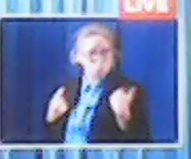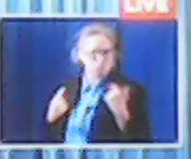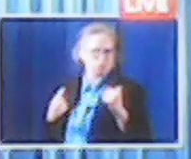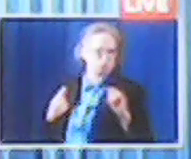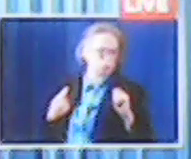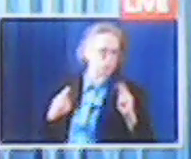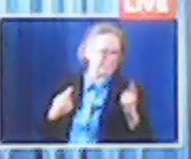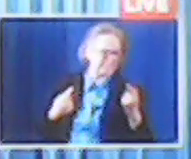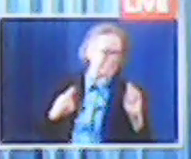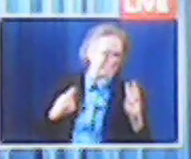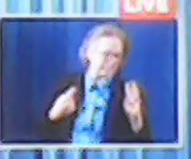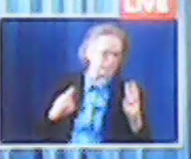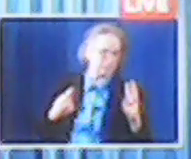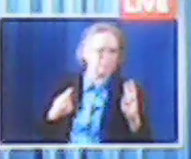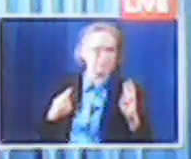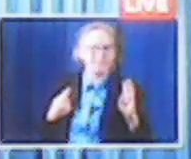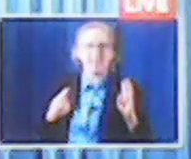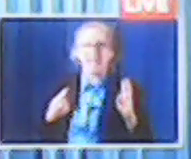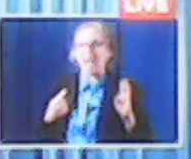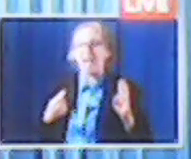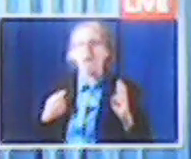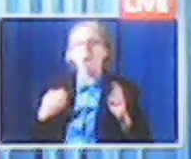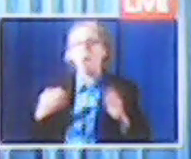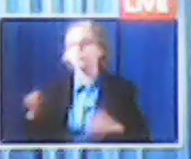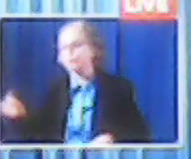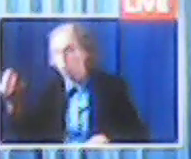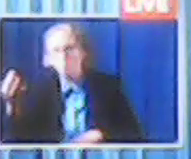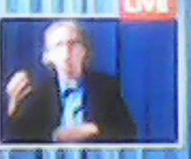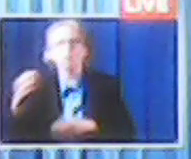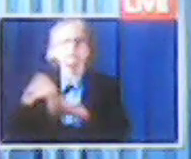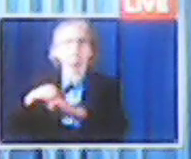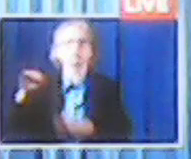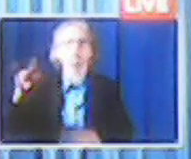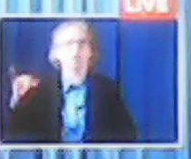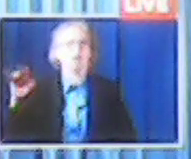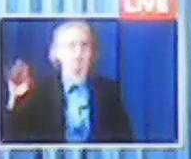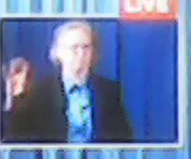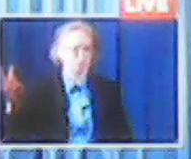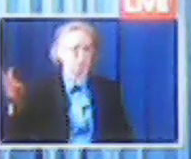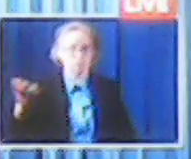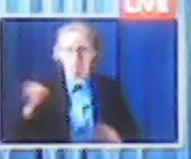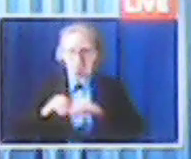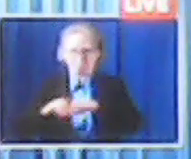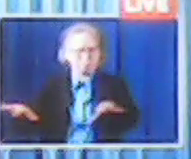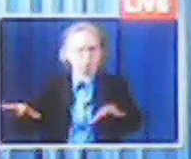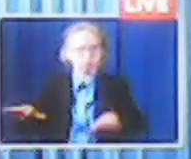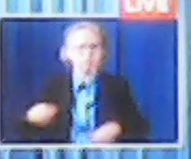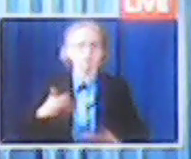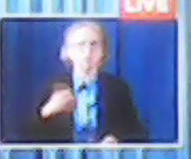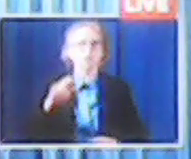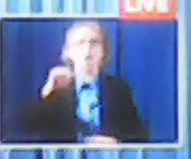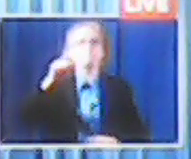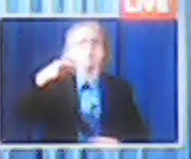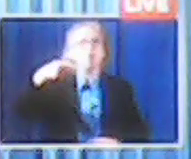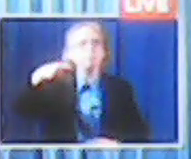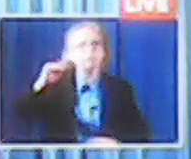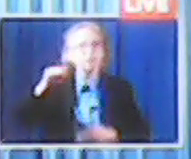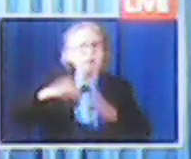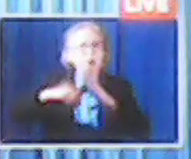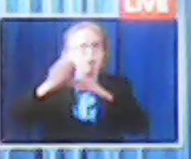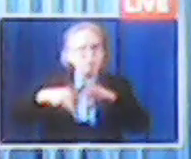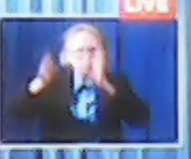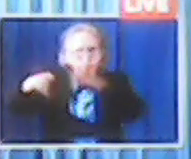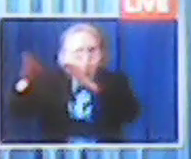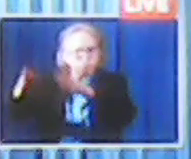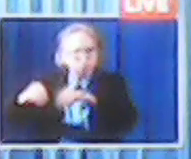6 on June 16th, from 1 on June 16th to 4 on July 1. Trumbull County currently has an outbreak in an apartment complex and